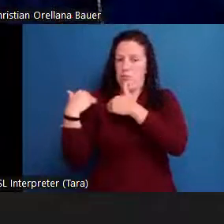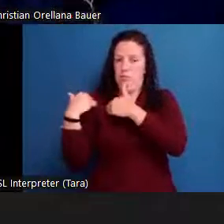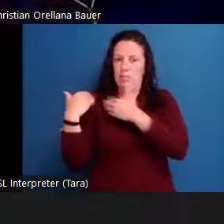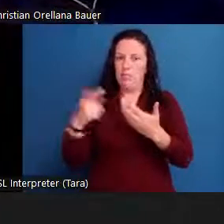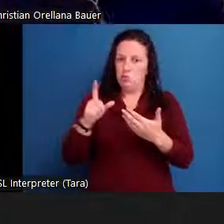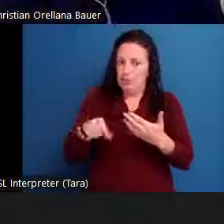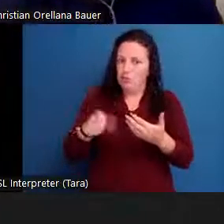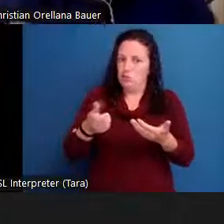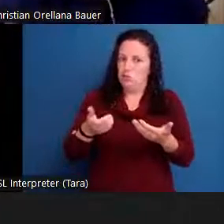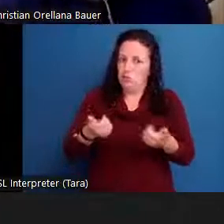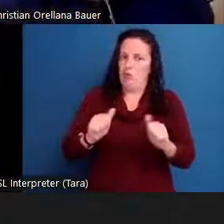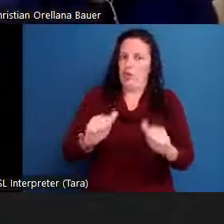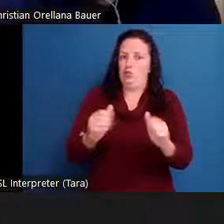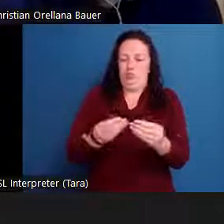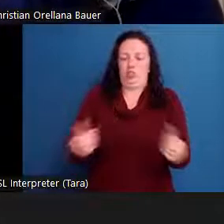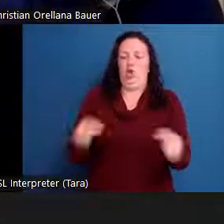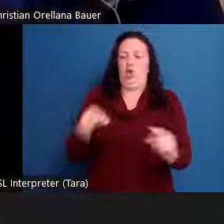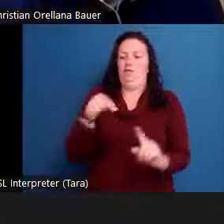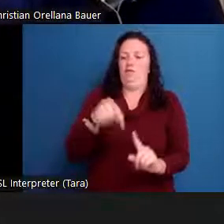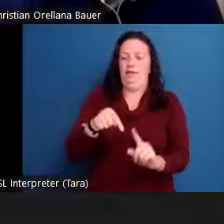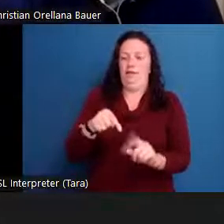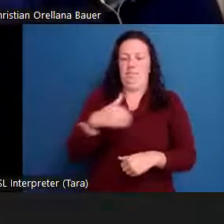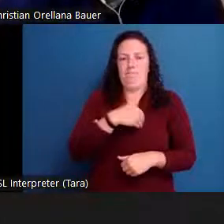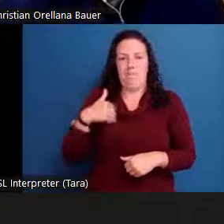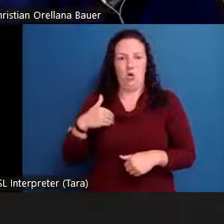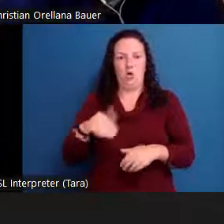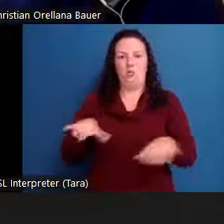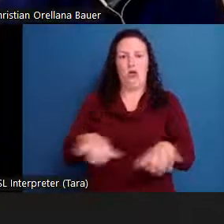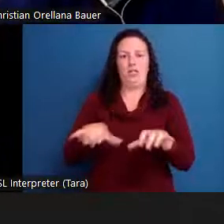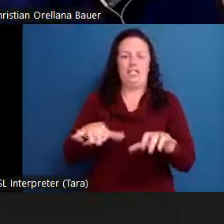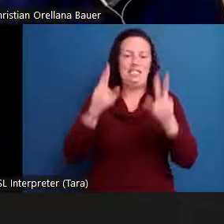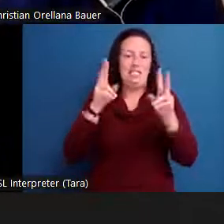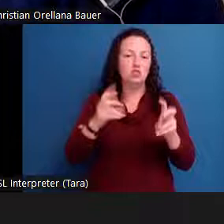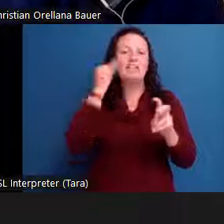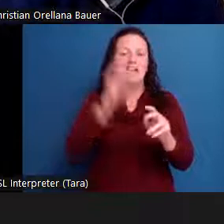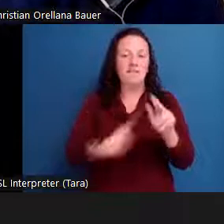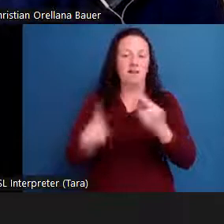attempting to resolve member conduct issues if they occur.